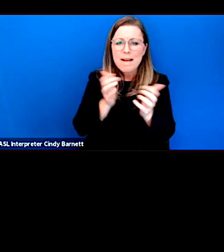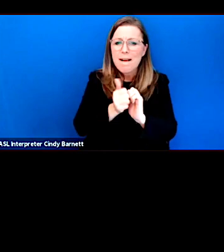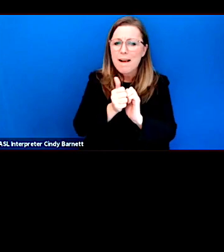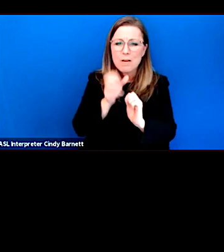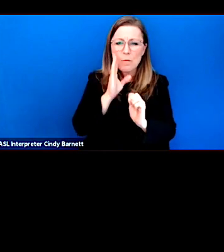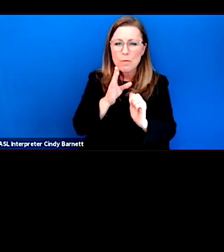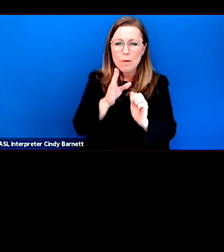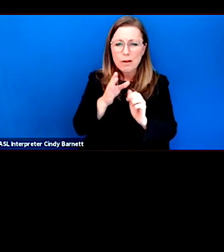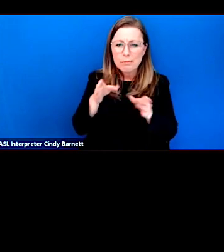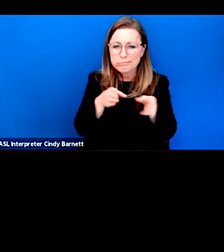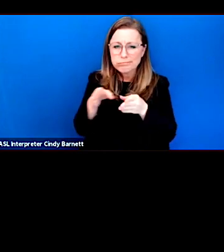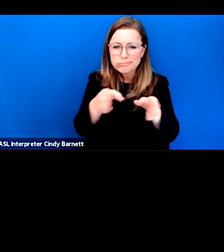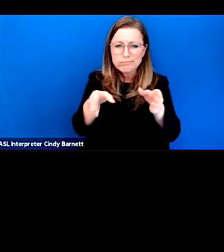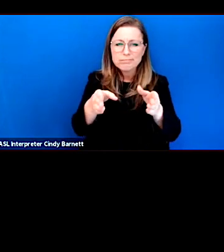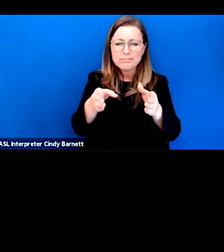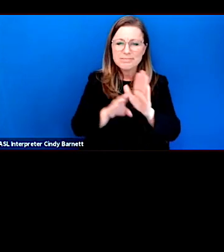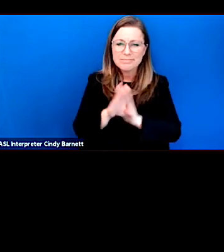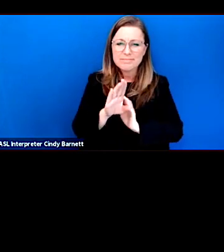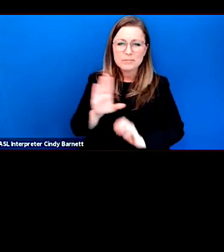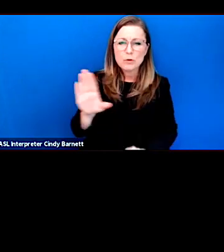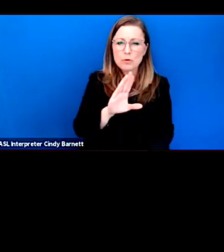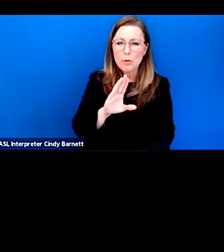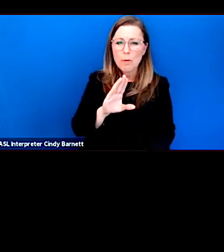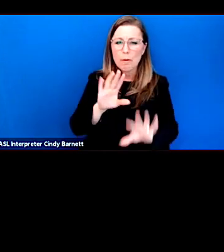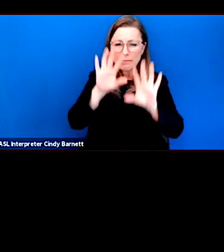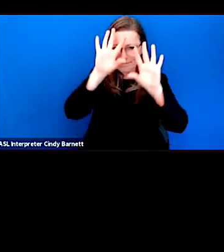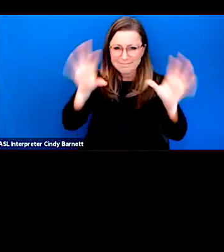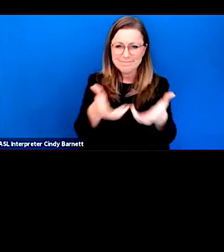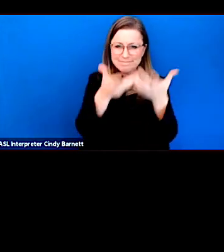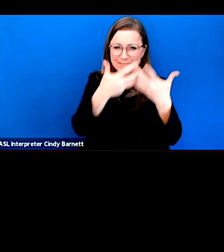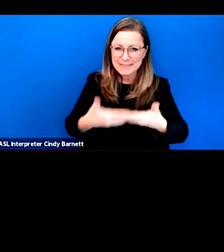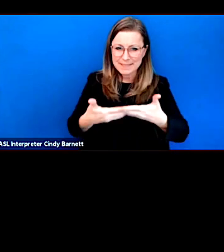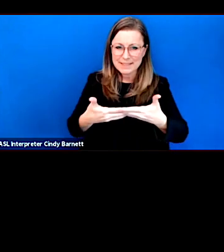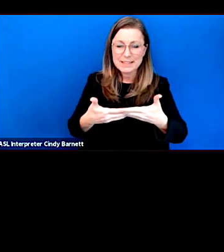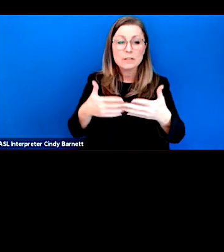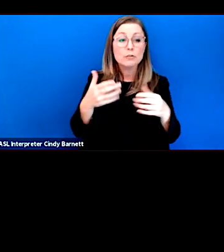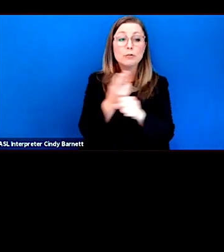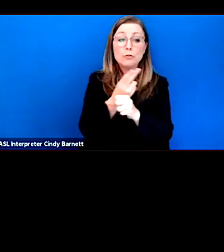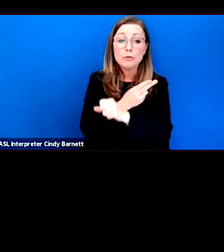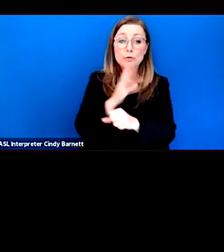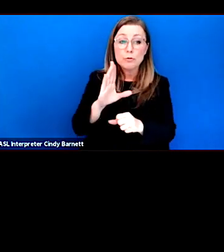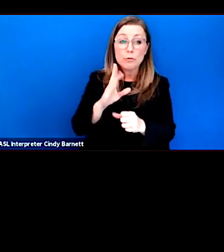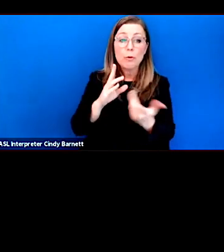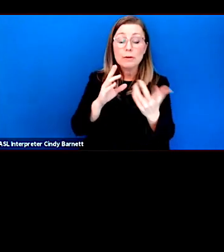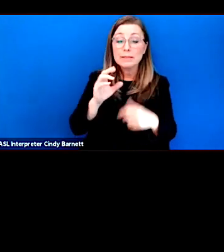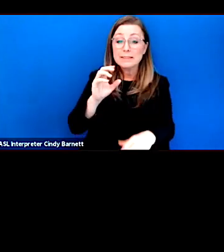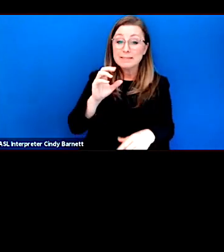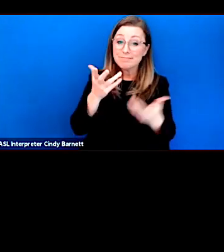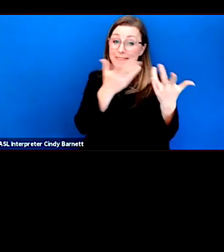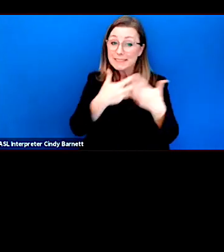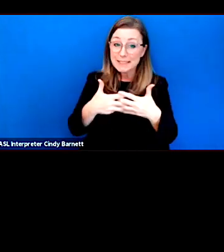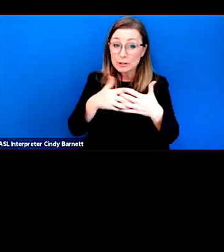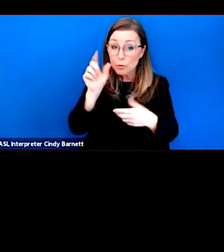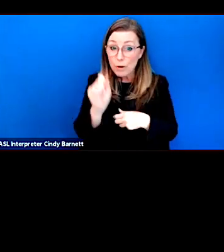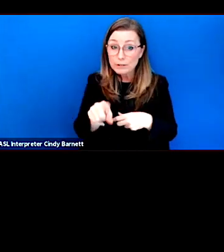synthesis question you will answer with your project, the theoretical framework that will guide your work, the